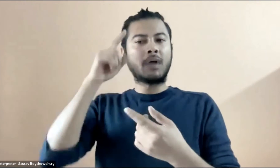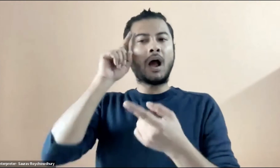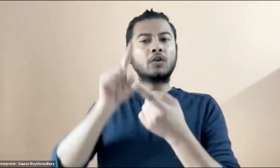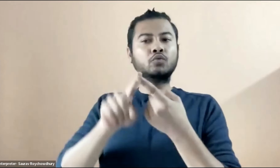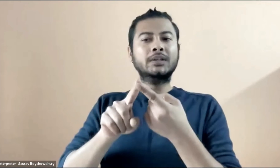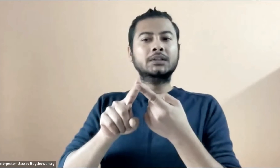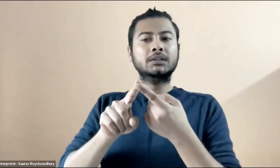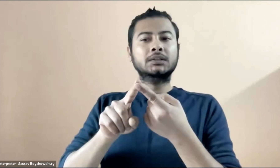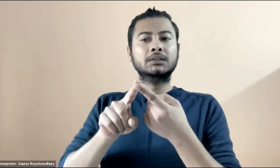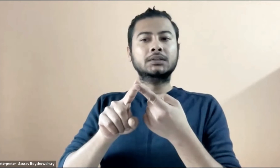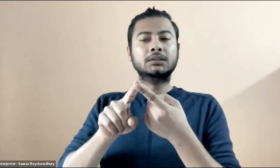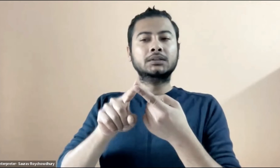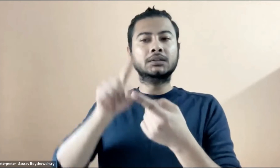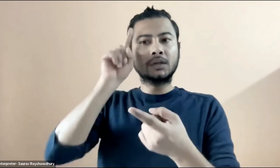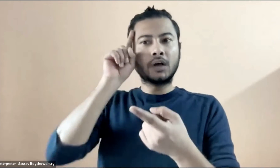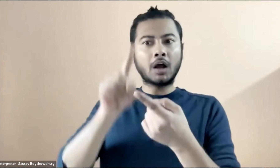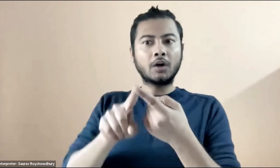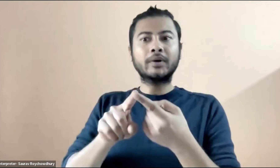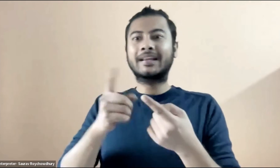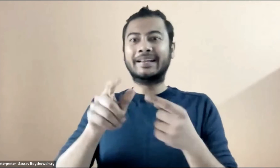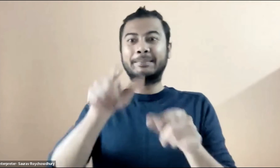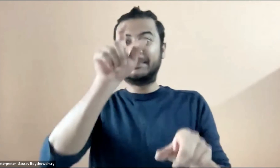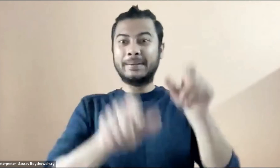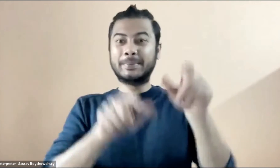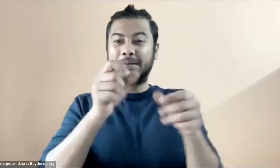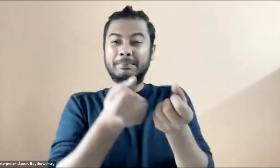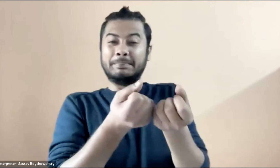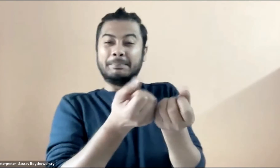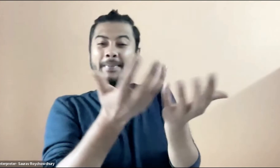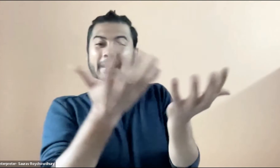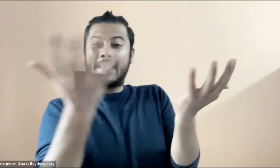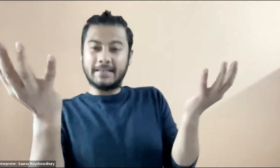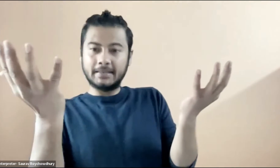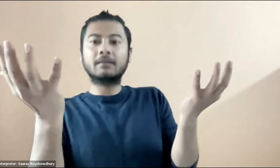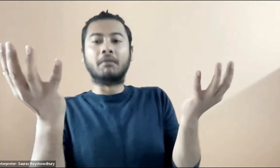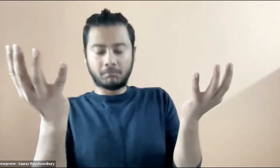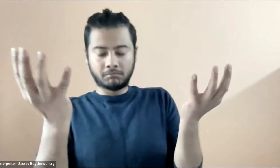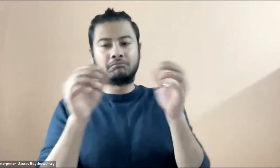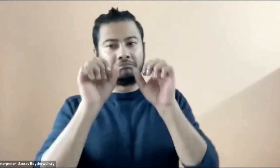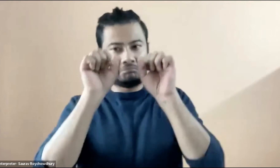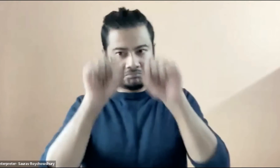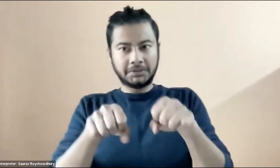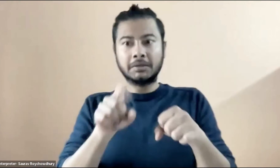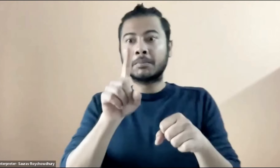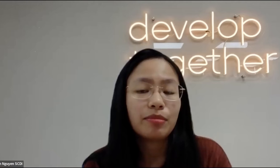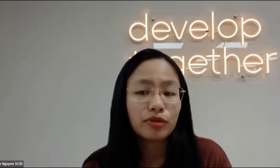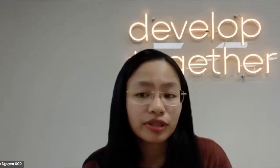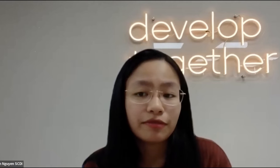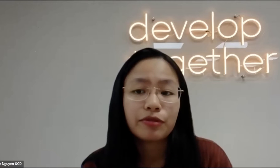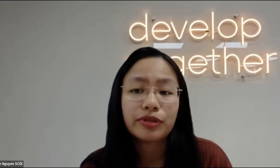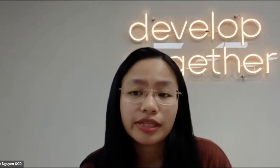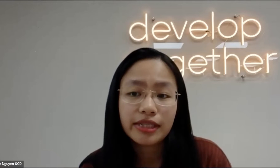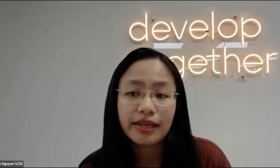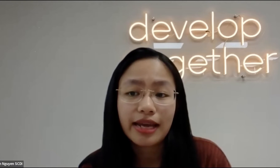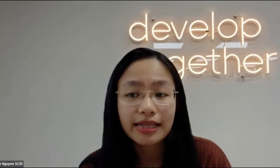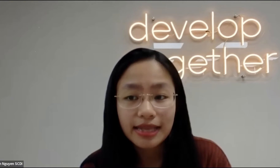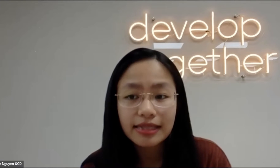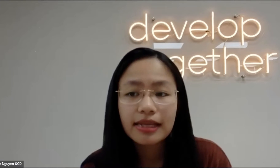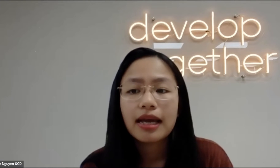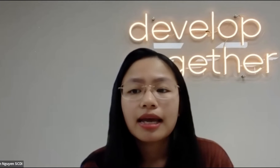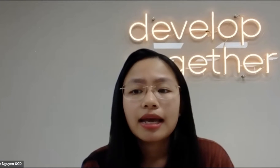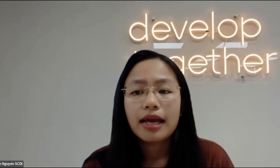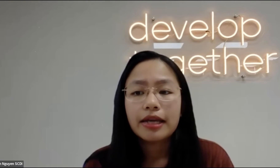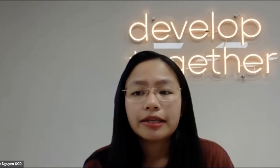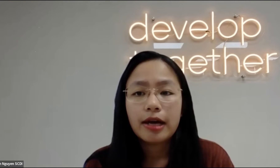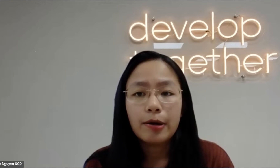about reaching many people, but we have to reach those who are most in need of healthcare and have the most difficulties in